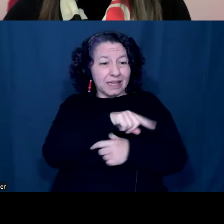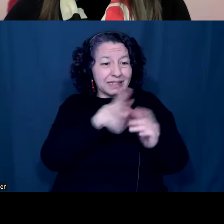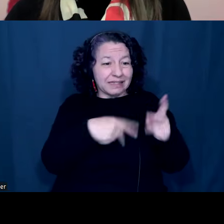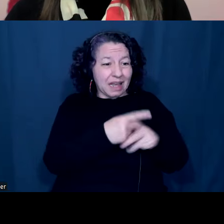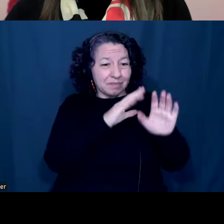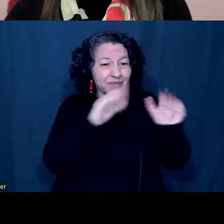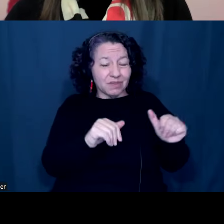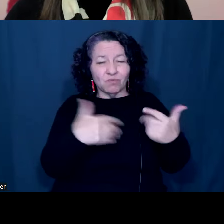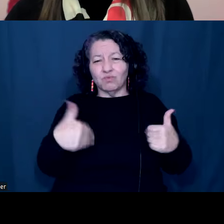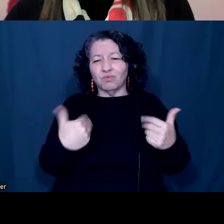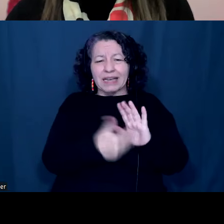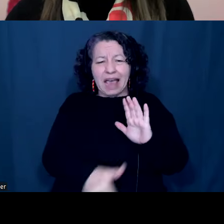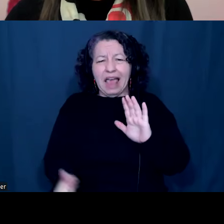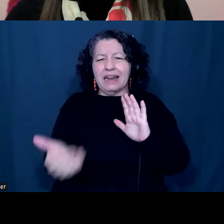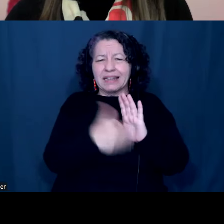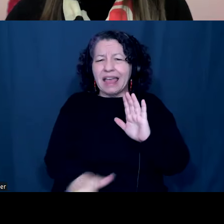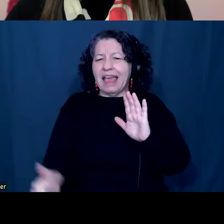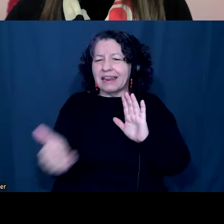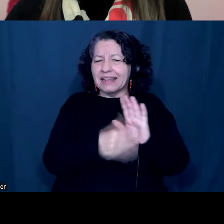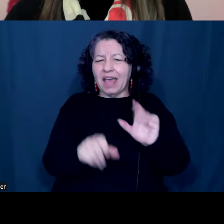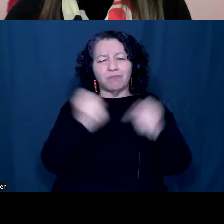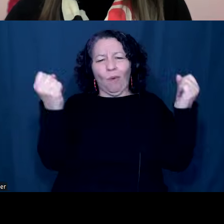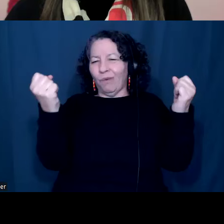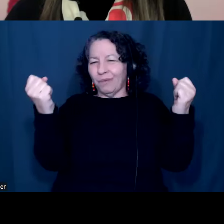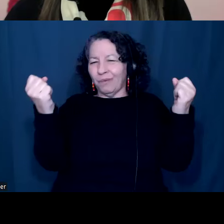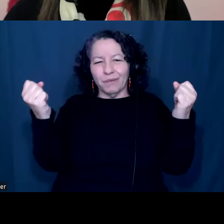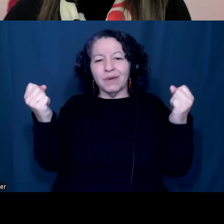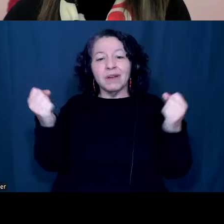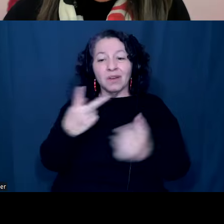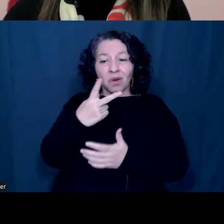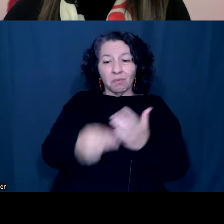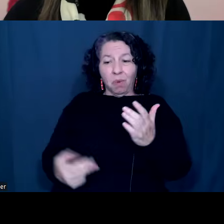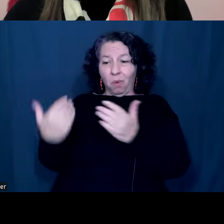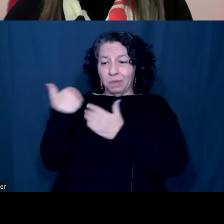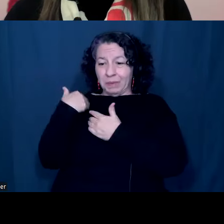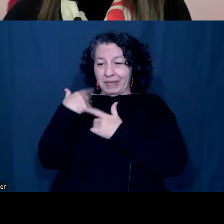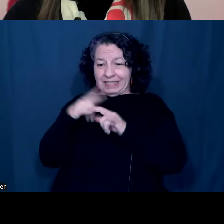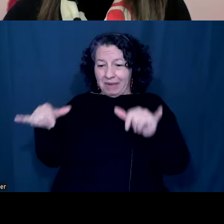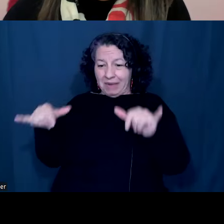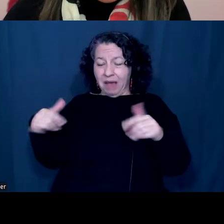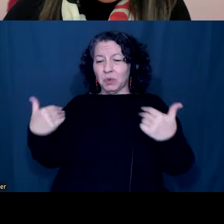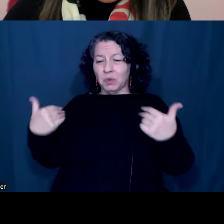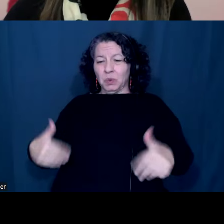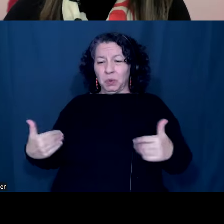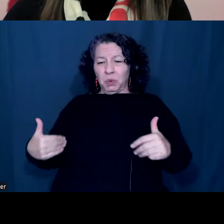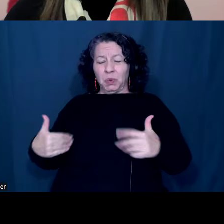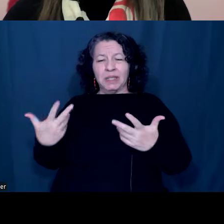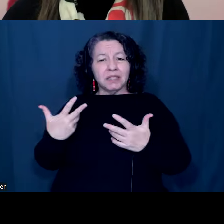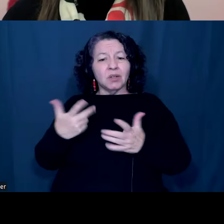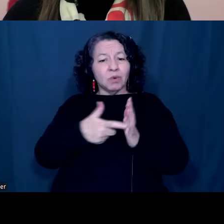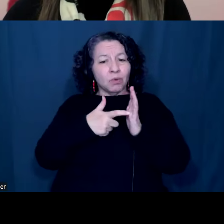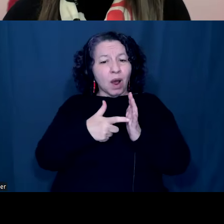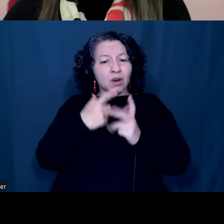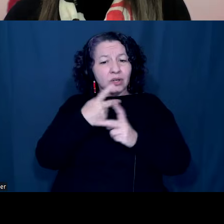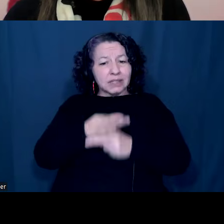broken. Holding both of those responsibilities at the same time requires care,